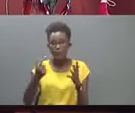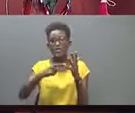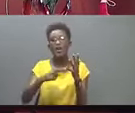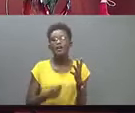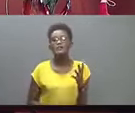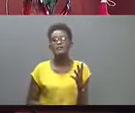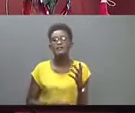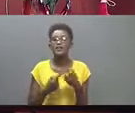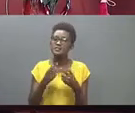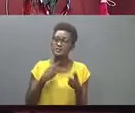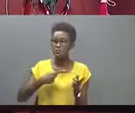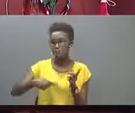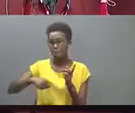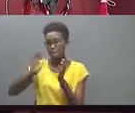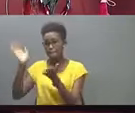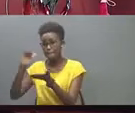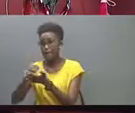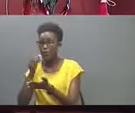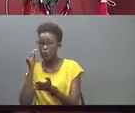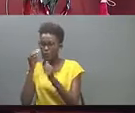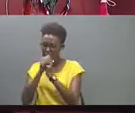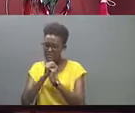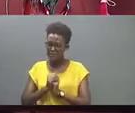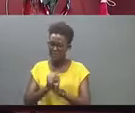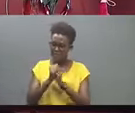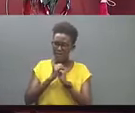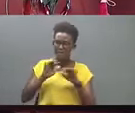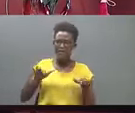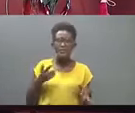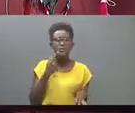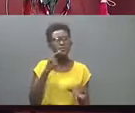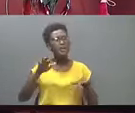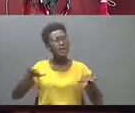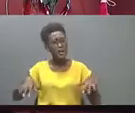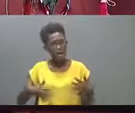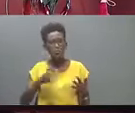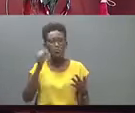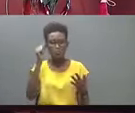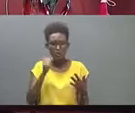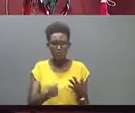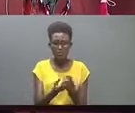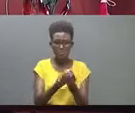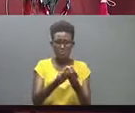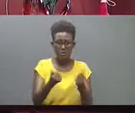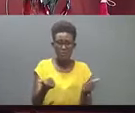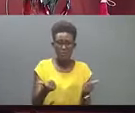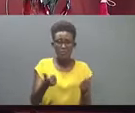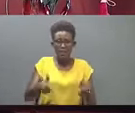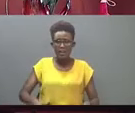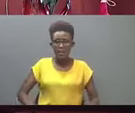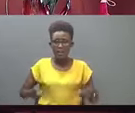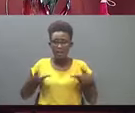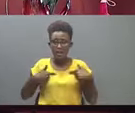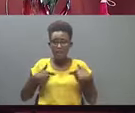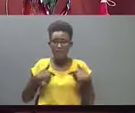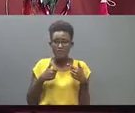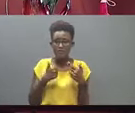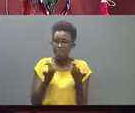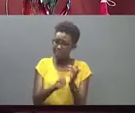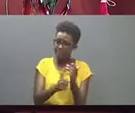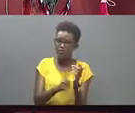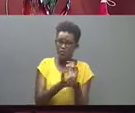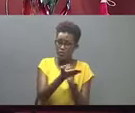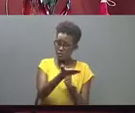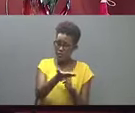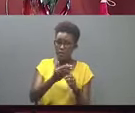ndagenda ndasenga. How best do we solve the livelihood issue? Ndavuga ngo se twakemura gute